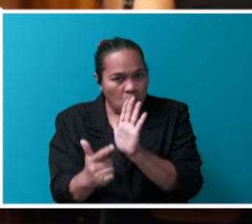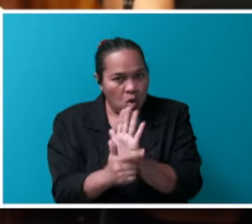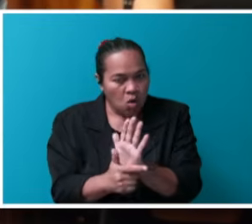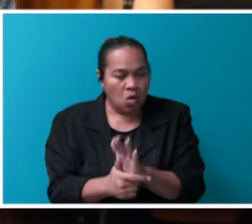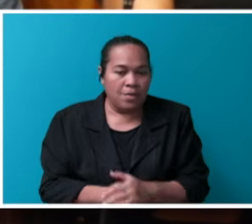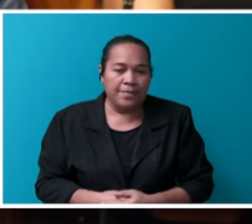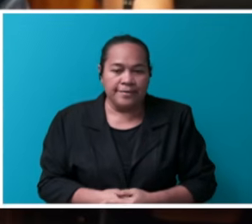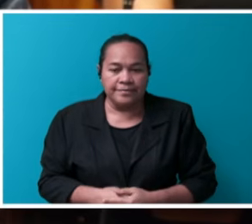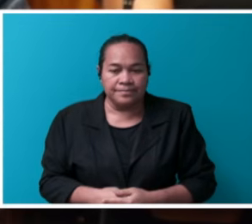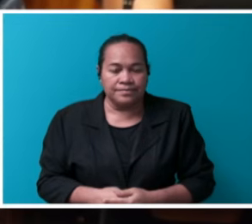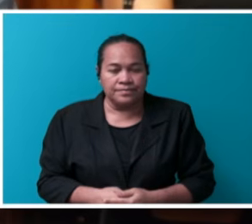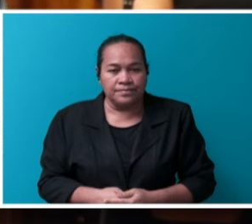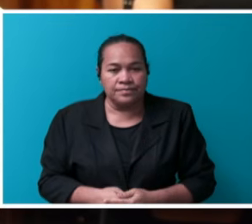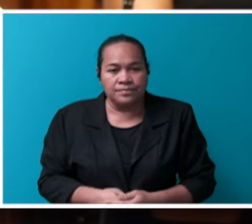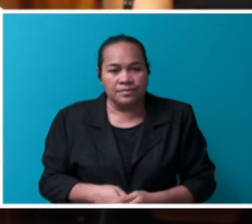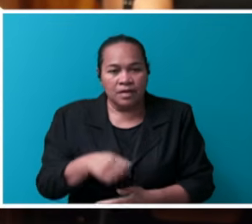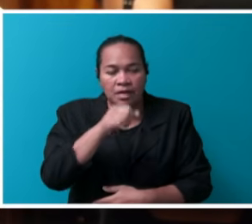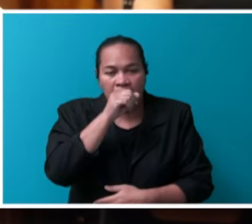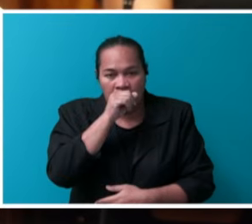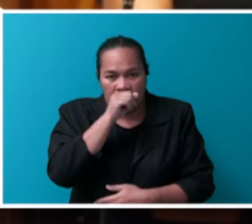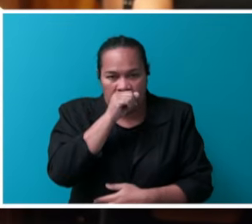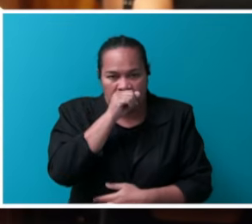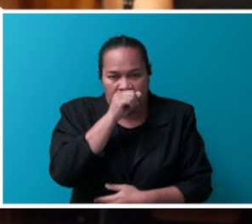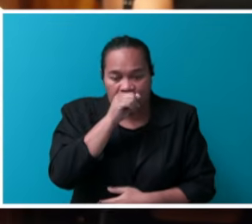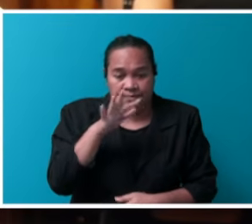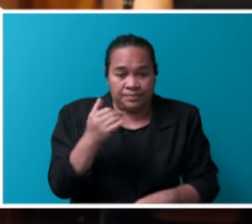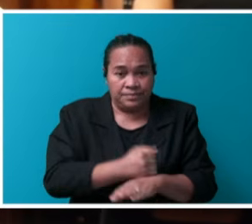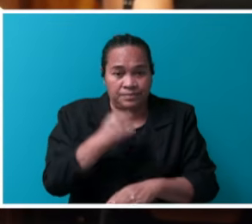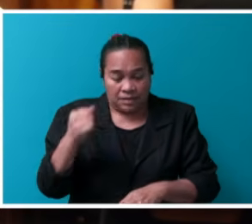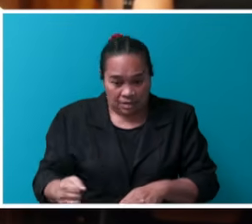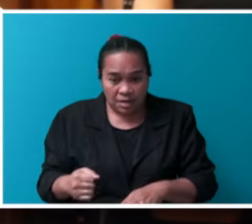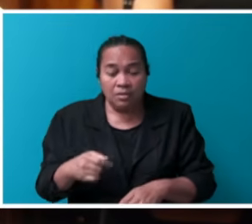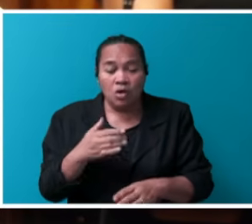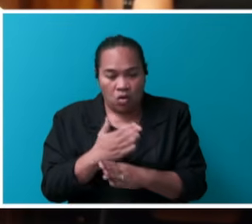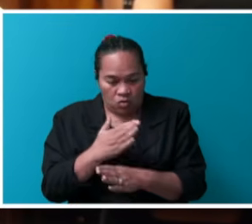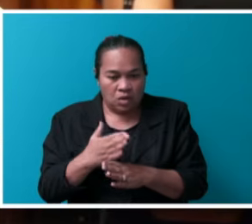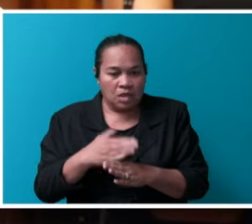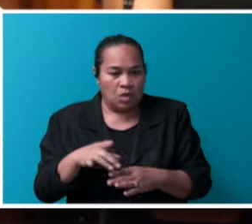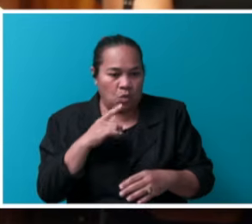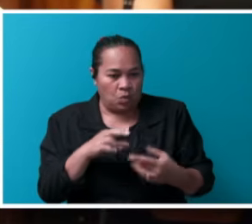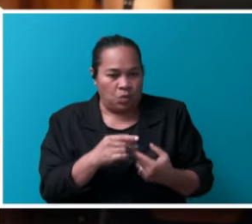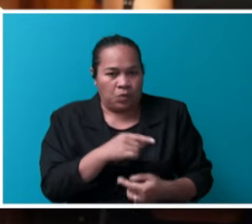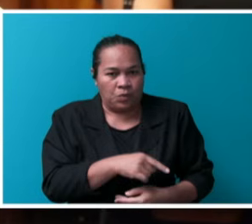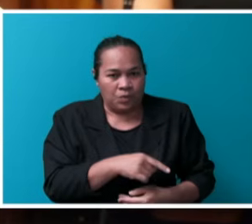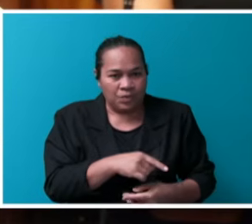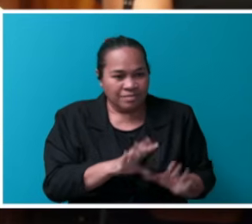Mr. Speaker, the government is also actively working with the Biosecurity Authority of Fiji to